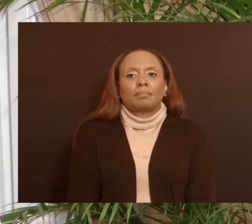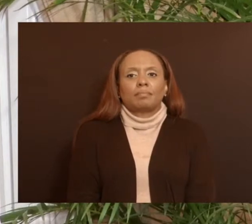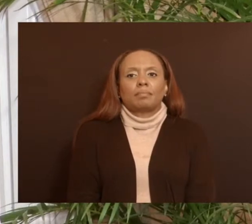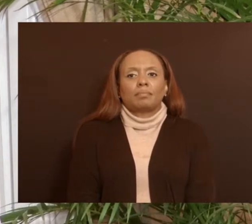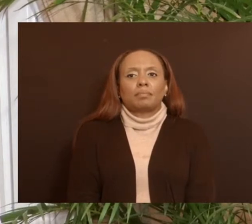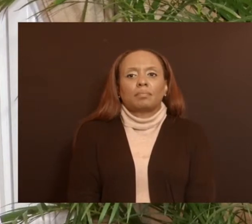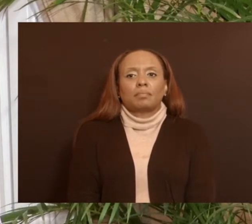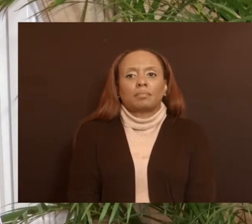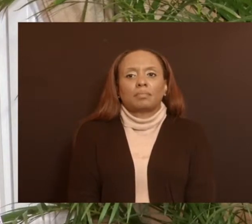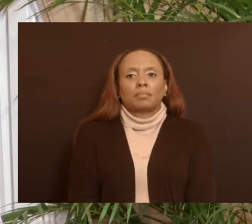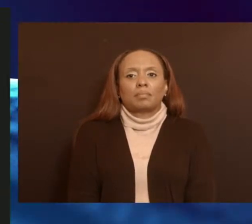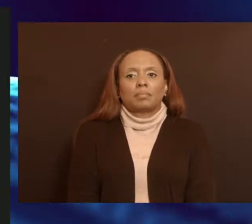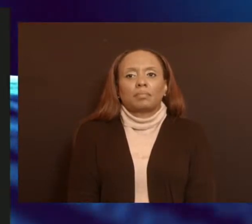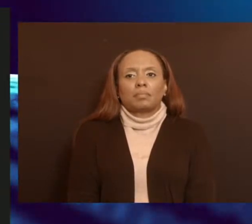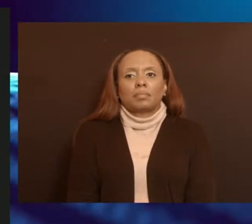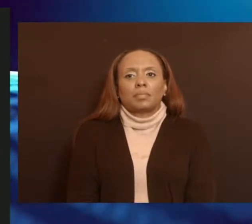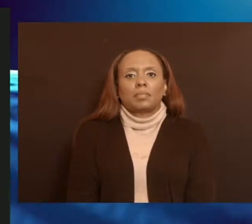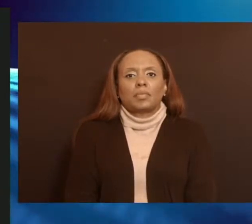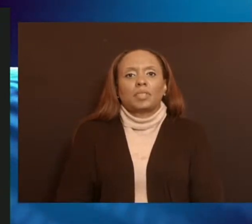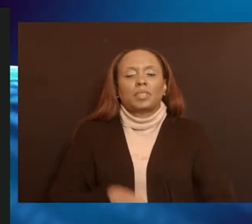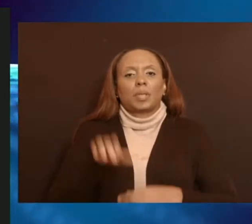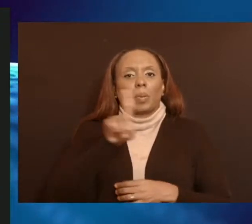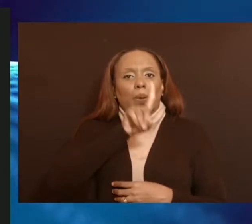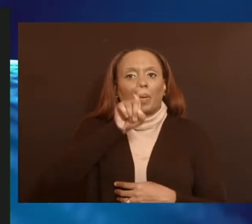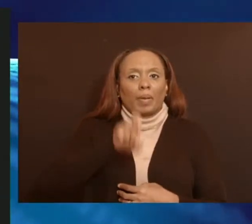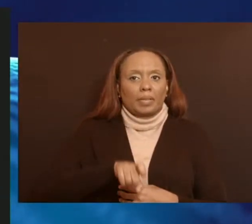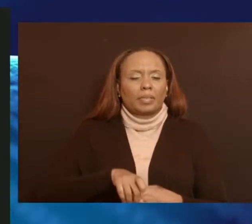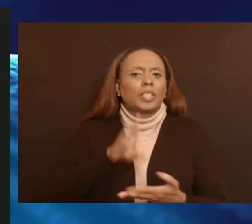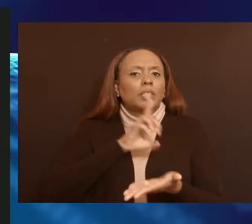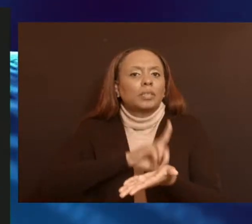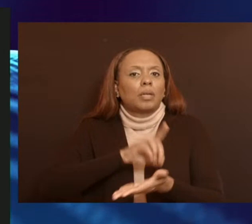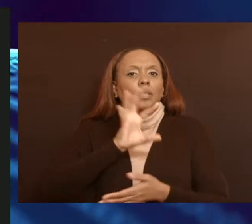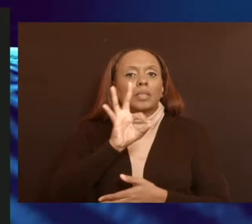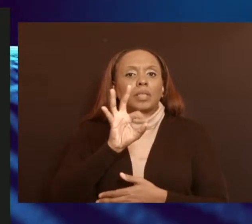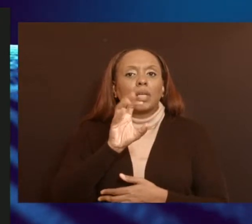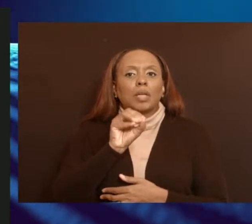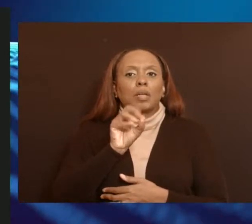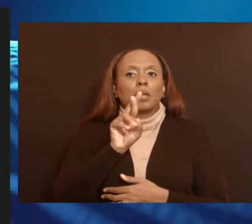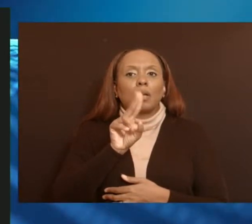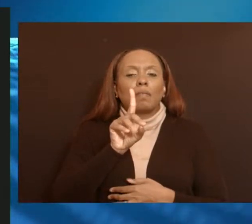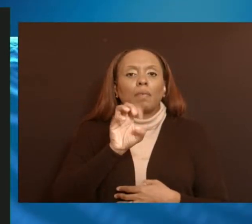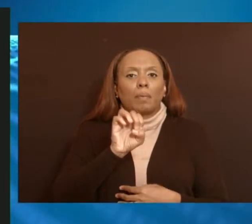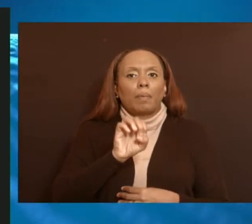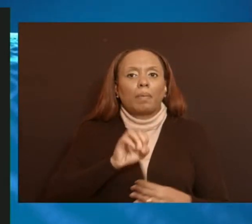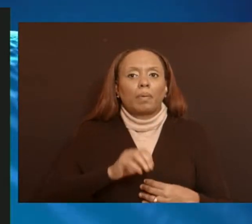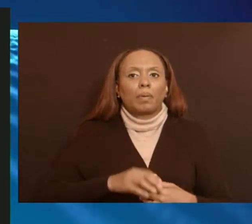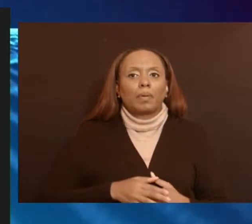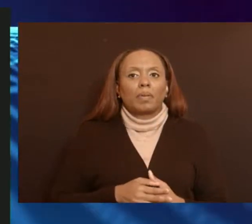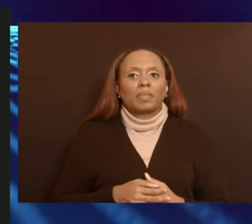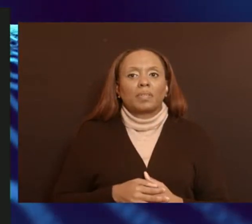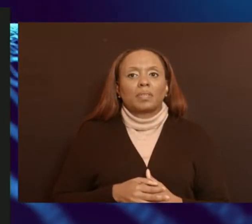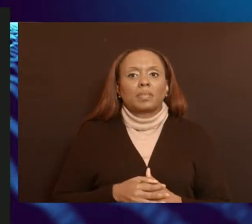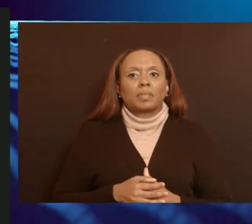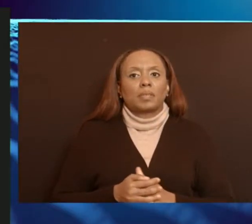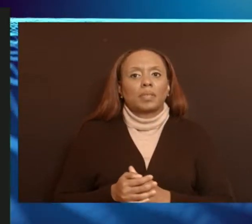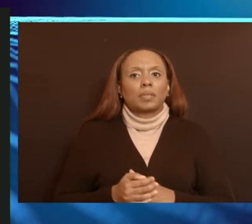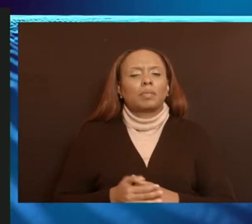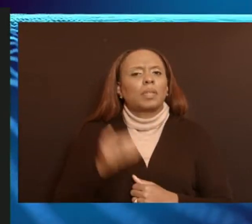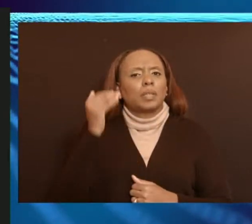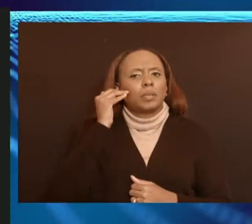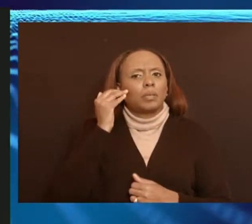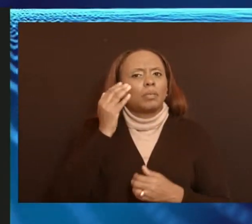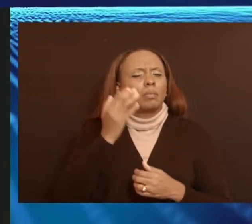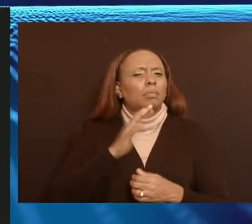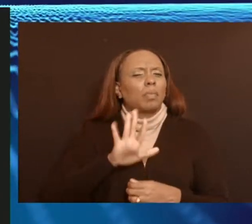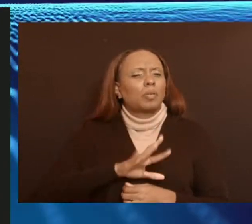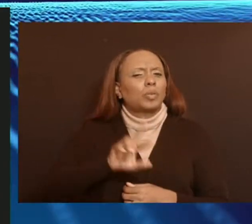Just one question for Dr. Ford. In the past, we would have known that at least 2 persons had retested positive for COVID.